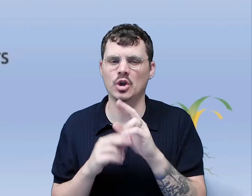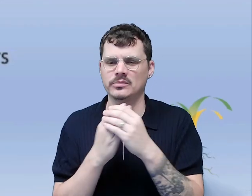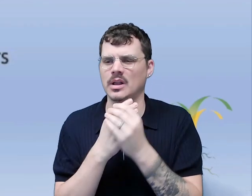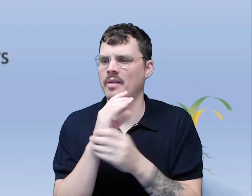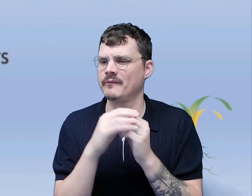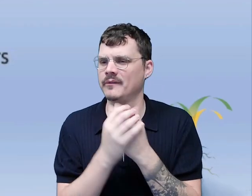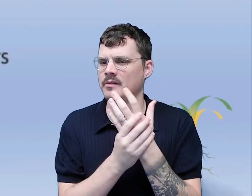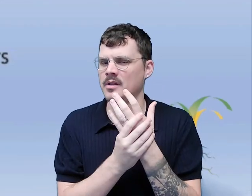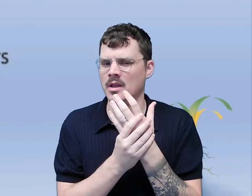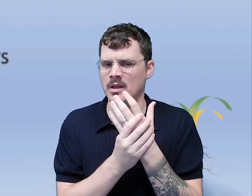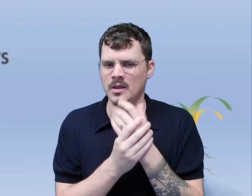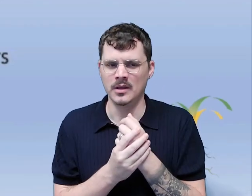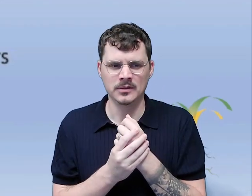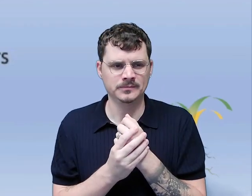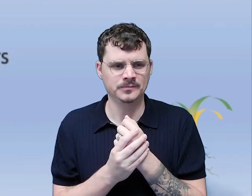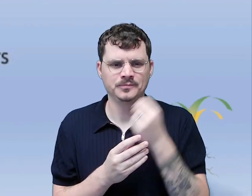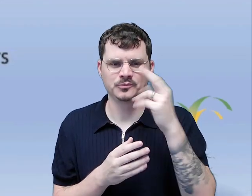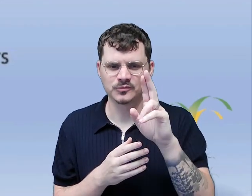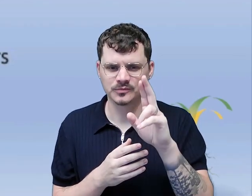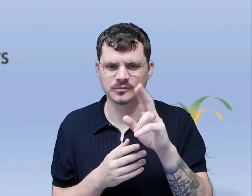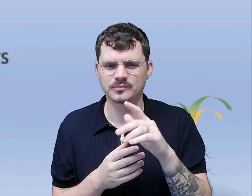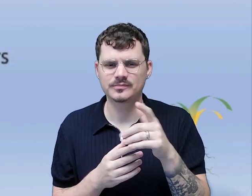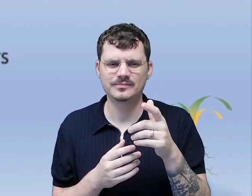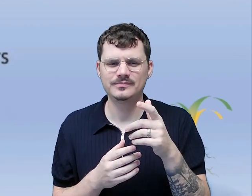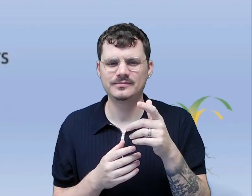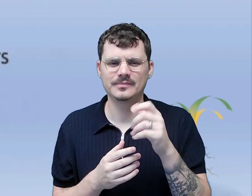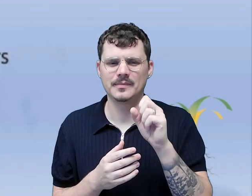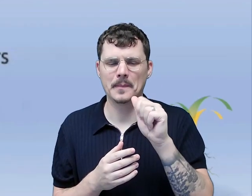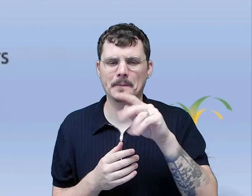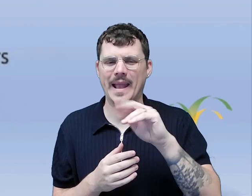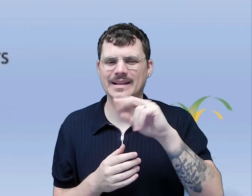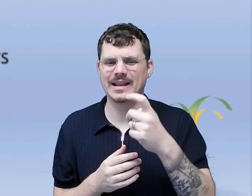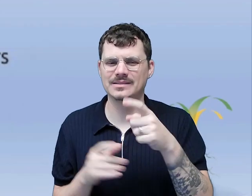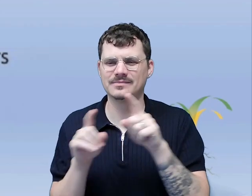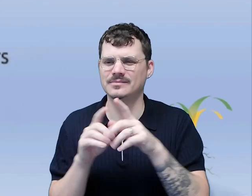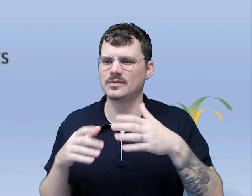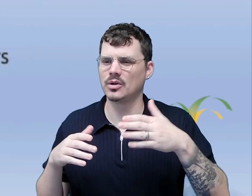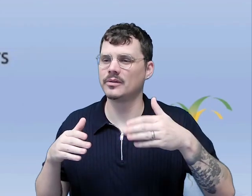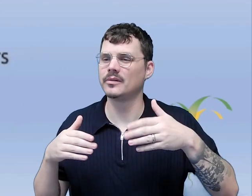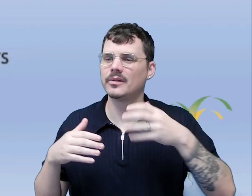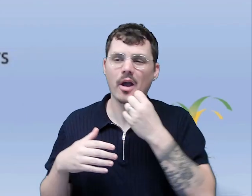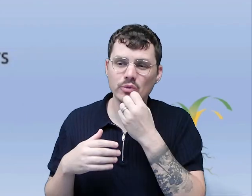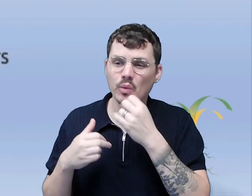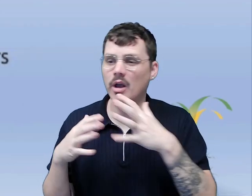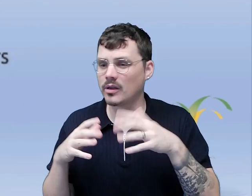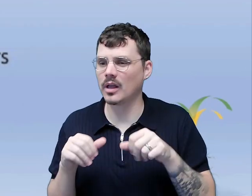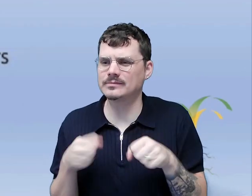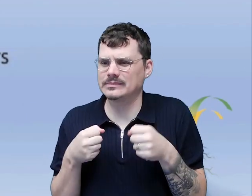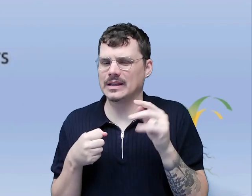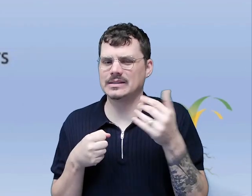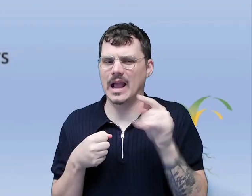they wear tightly fitting gloves or tightly fitting spandex type